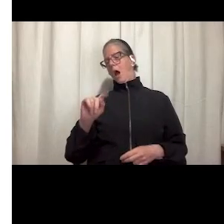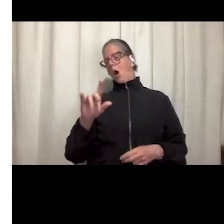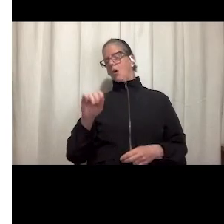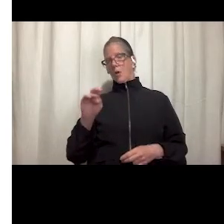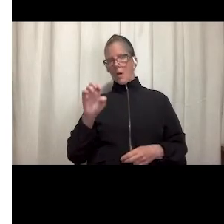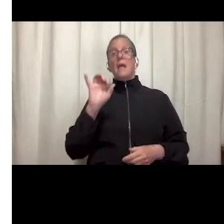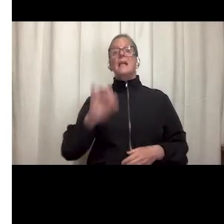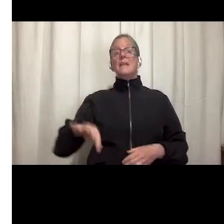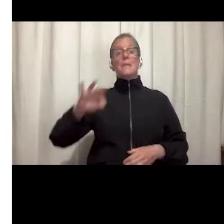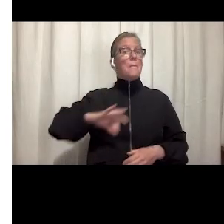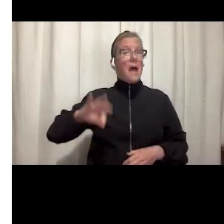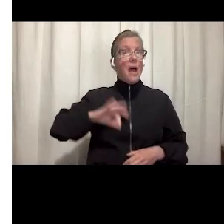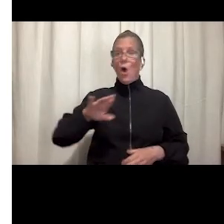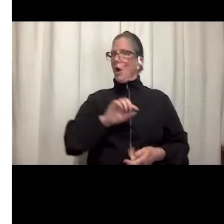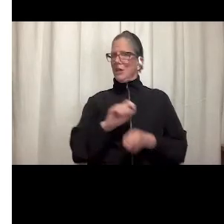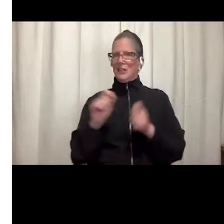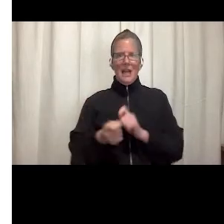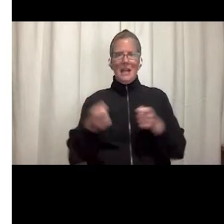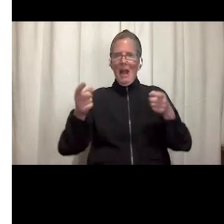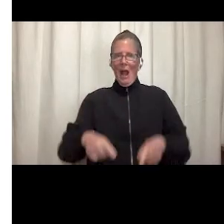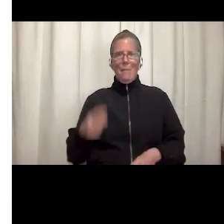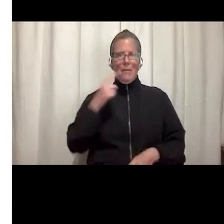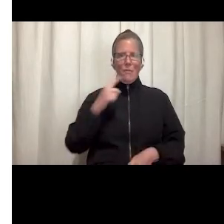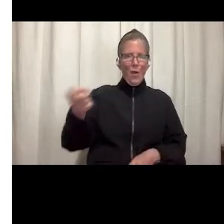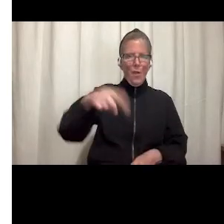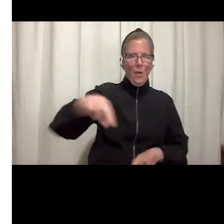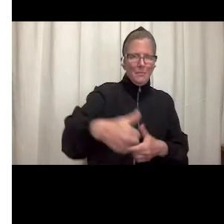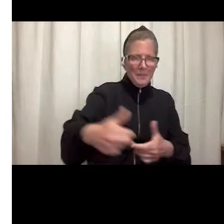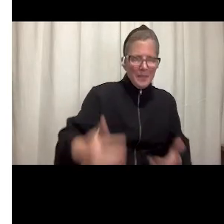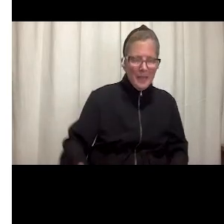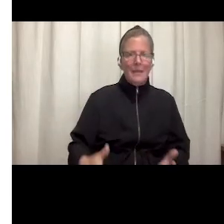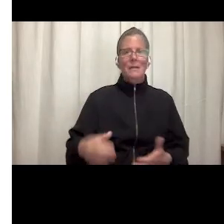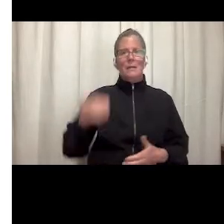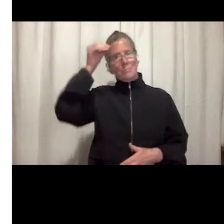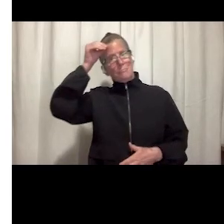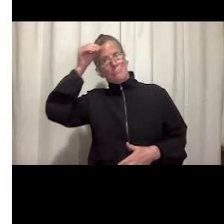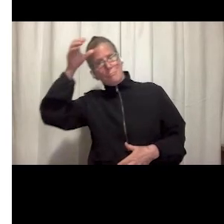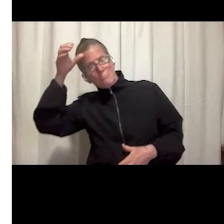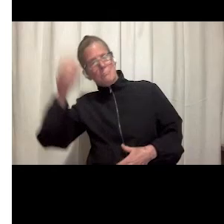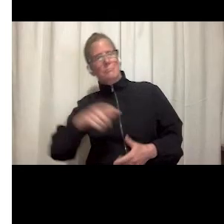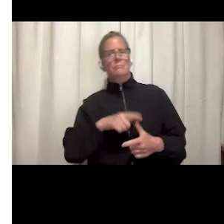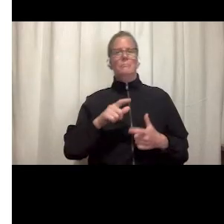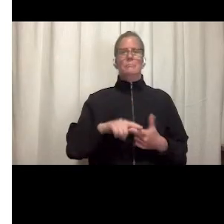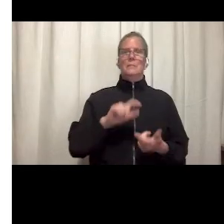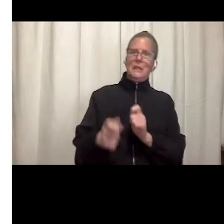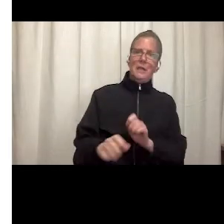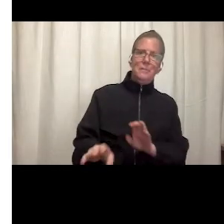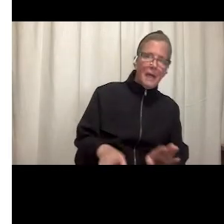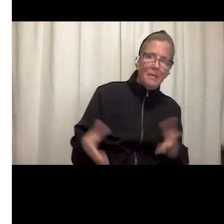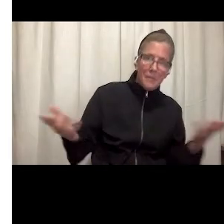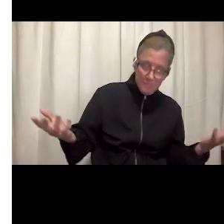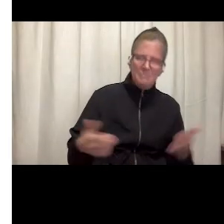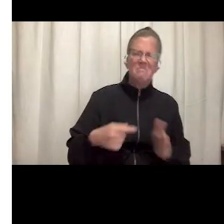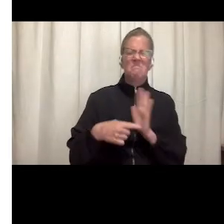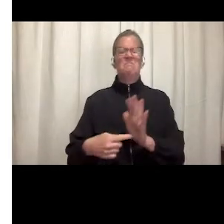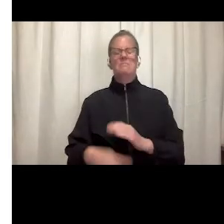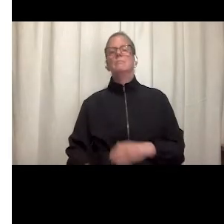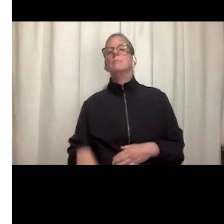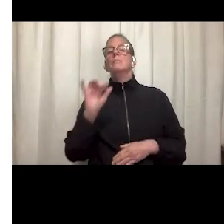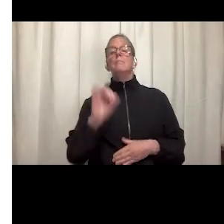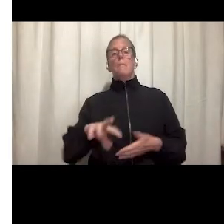for participants, such as increased knowledge or change behaviors. These are the early signs that your program